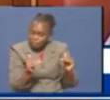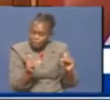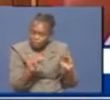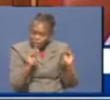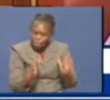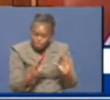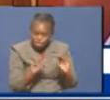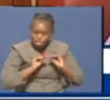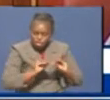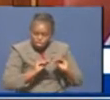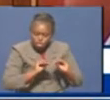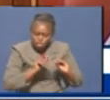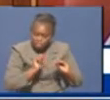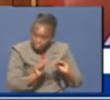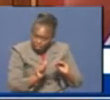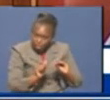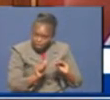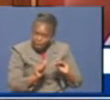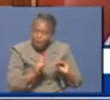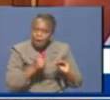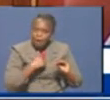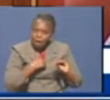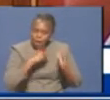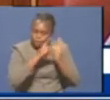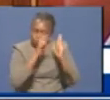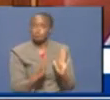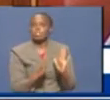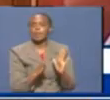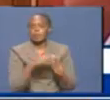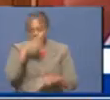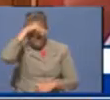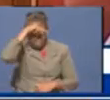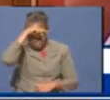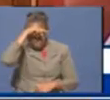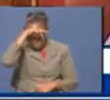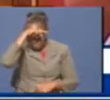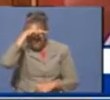there have doctorates. The teachers who teach there are not failures